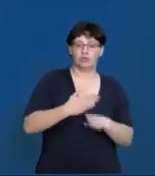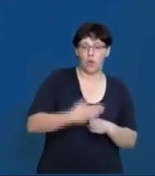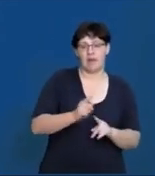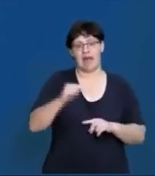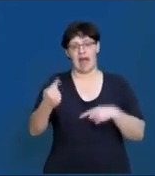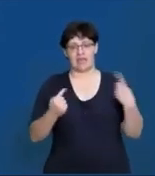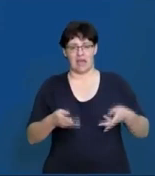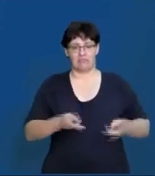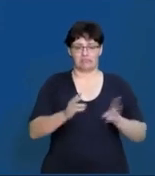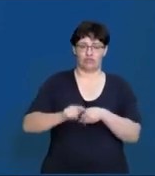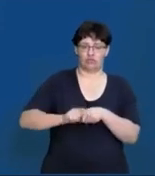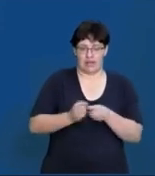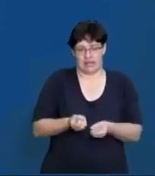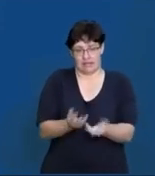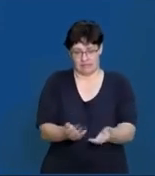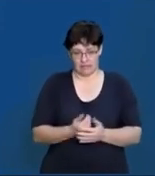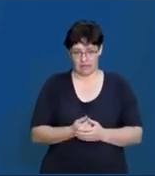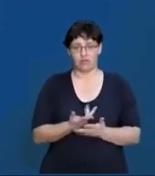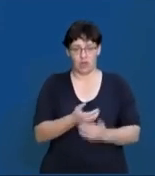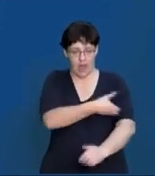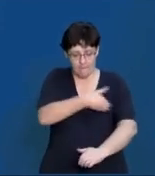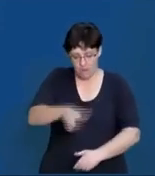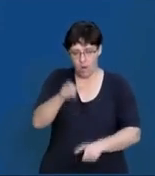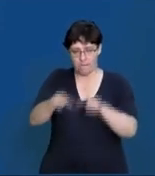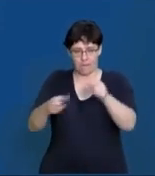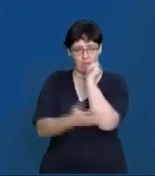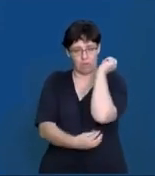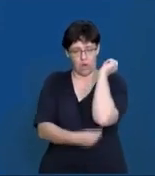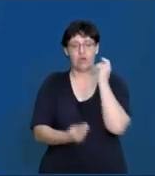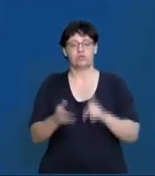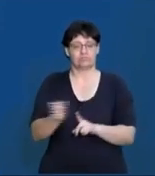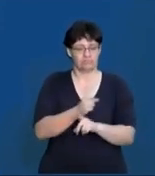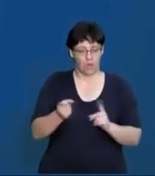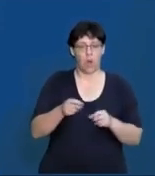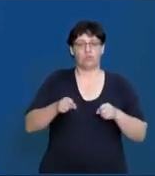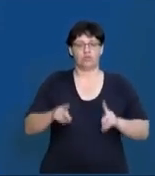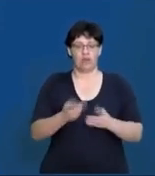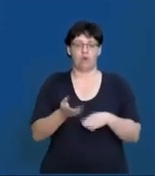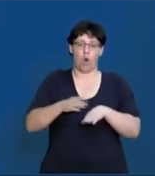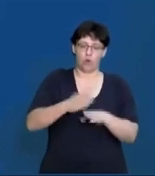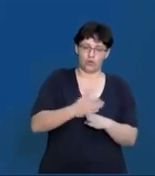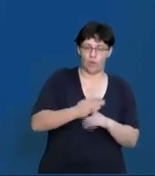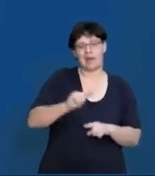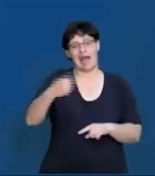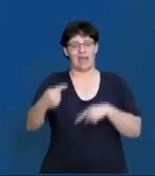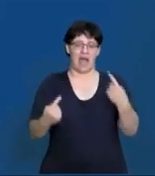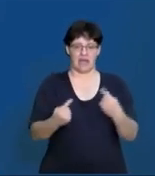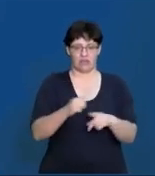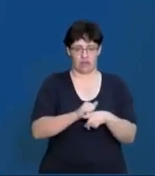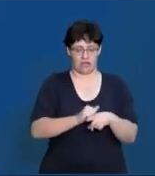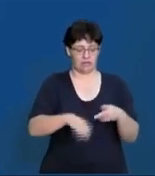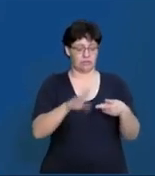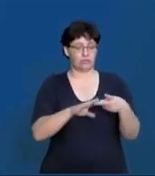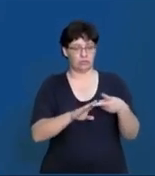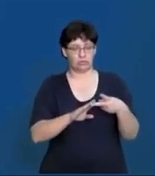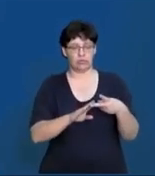of on-the-job and other types of training there. So it's empowering poor people to exploit opportunities for on-the-job and